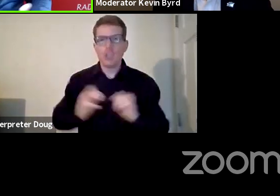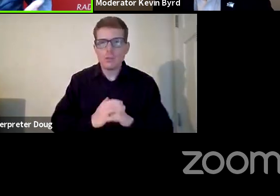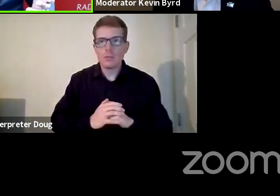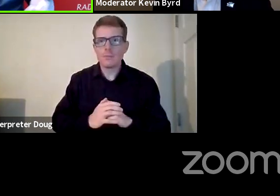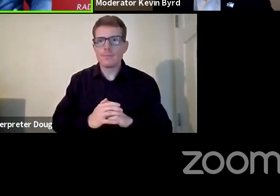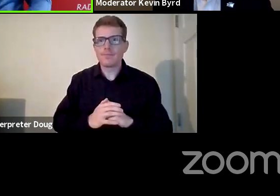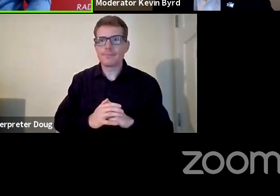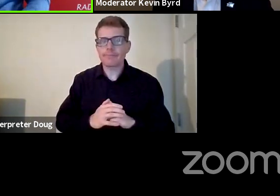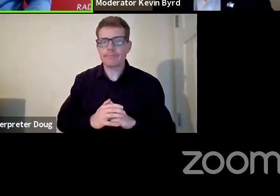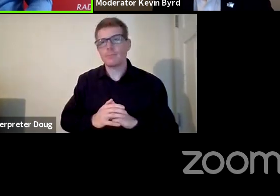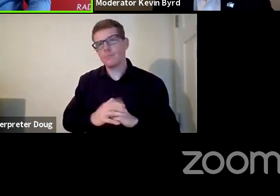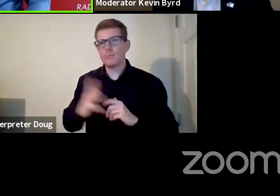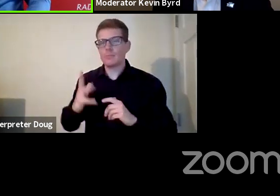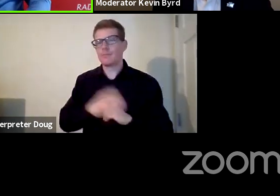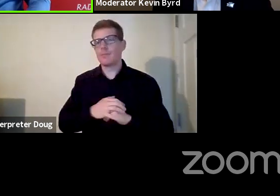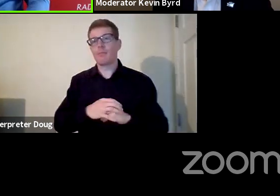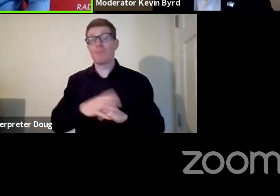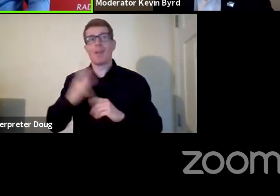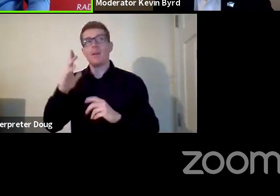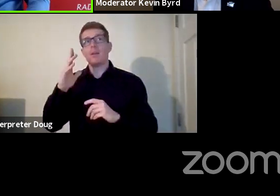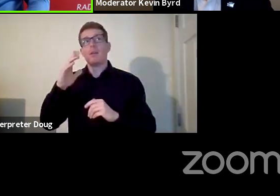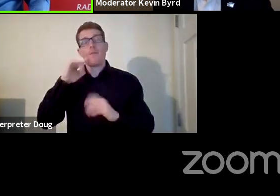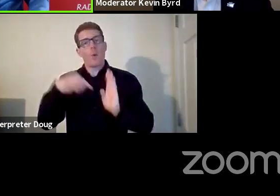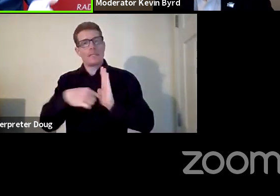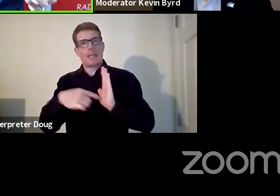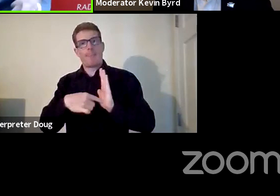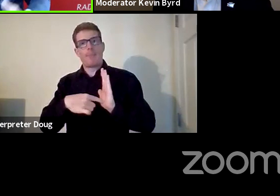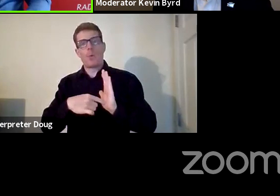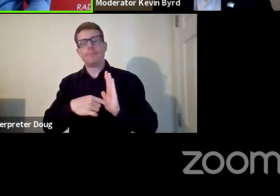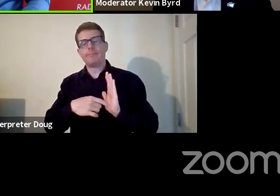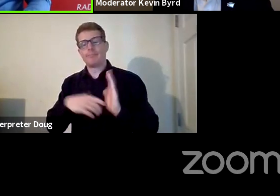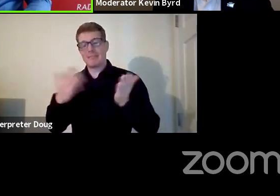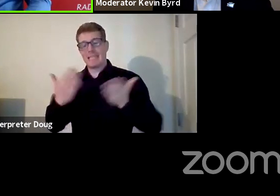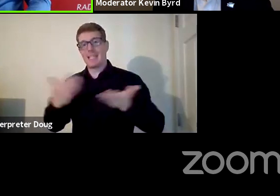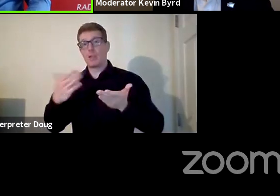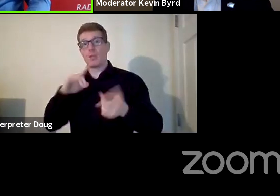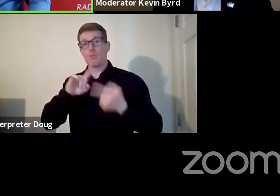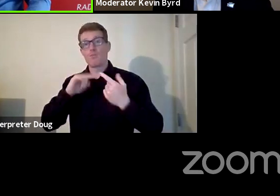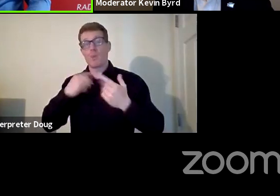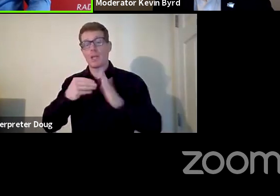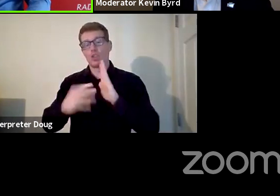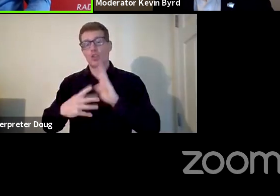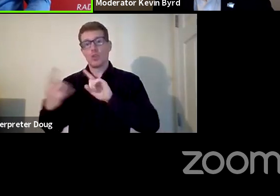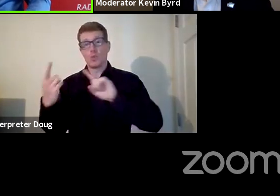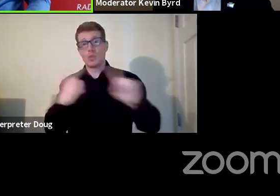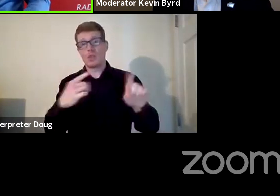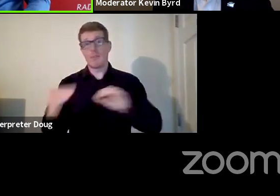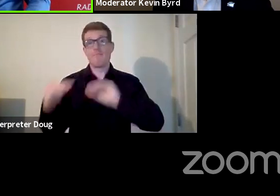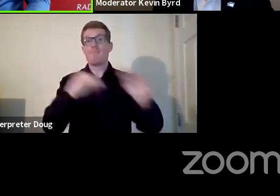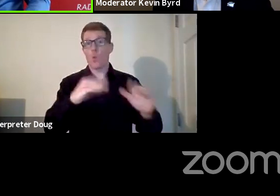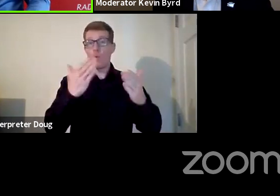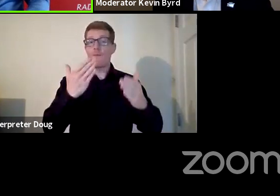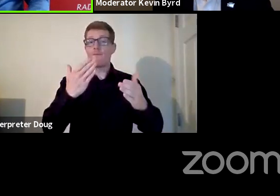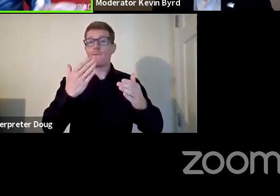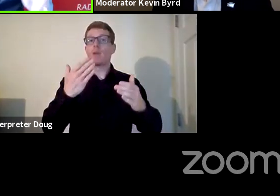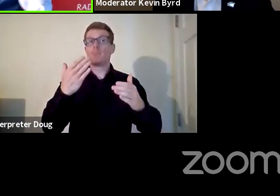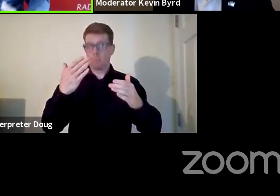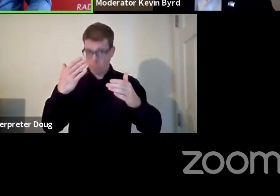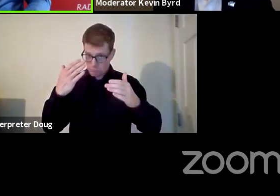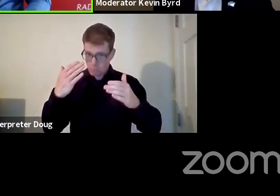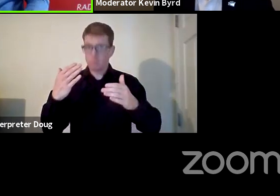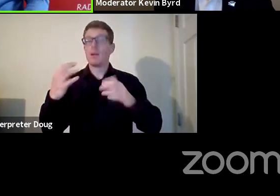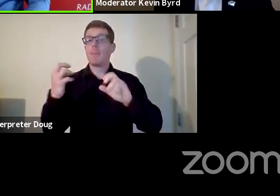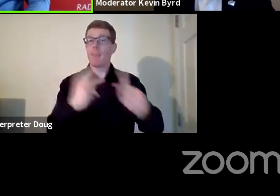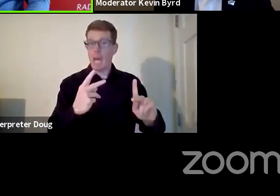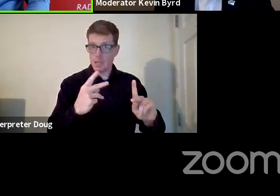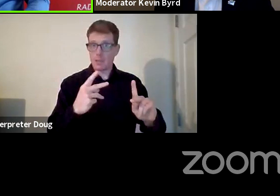a 2 or 3 day period. And when we're fortunate enough to move in on the same weekend, we take up all the hotels and the interstate